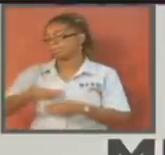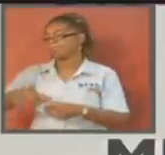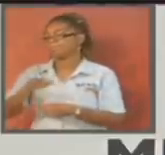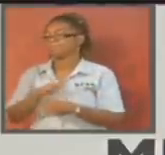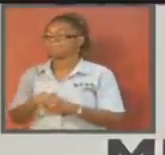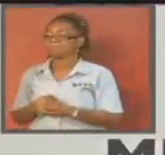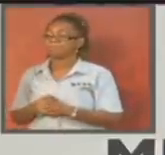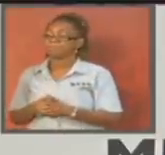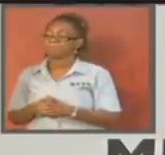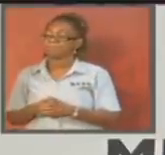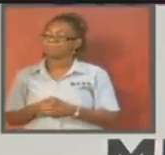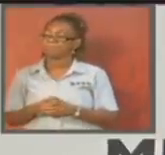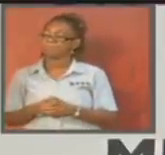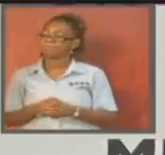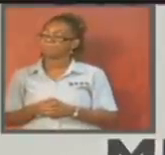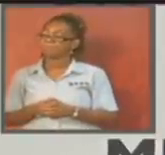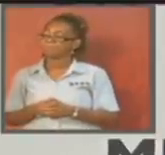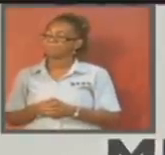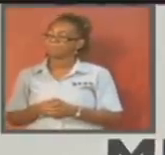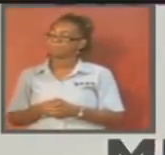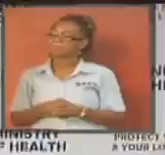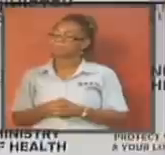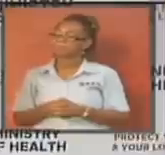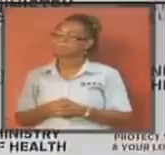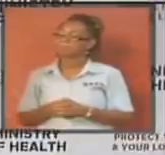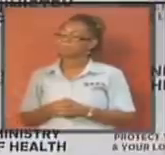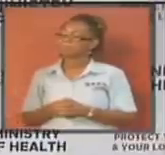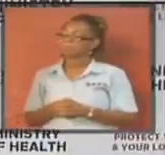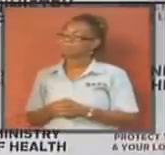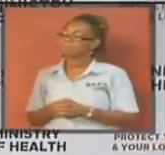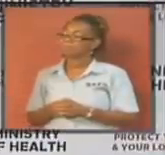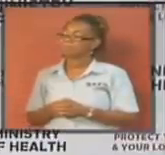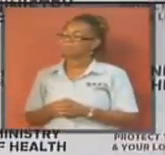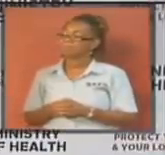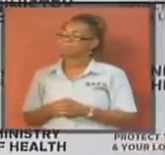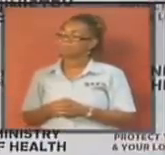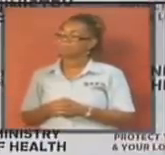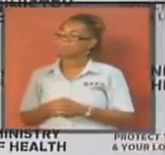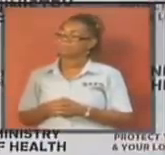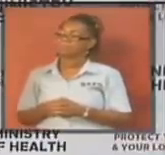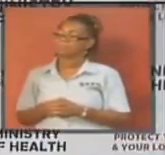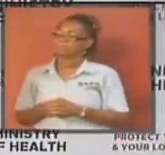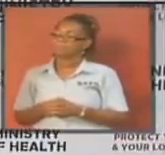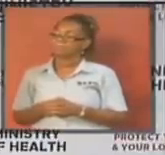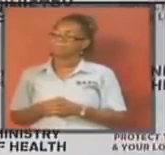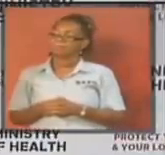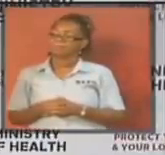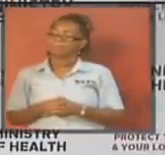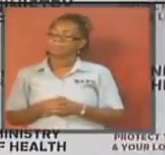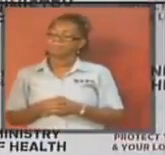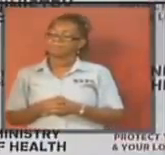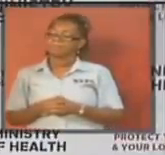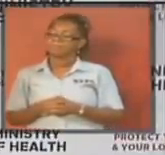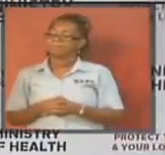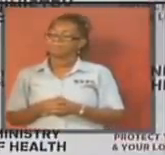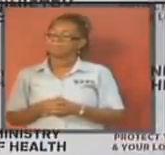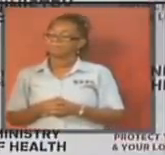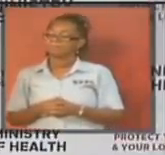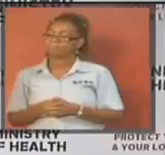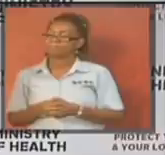COVAX arrangement. Thank you very much, CMO. Guardian Media Limited, we are ready for your follow-up